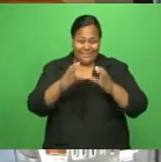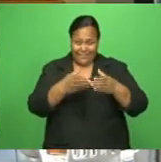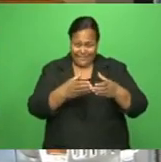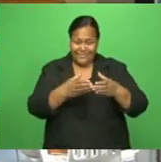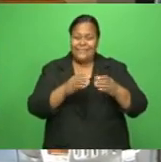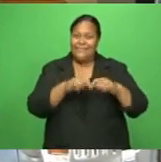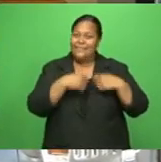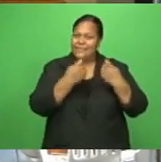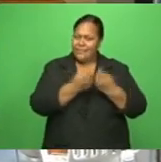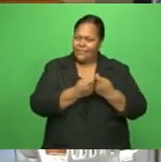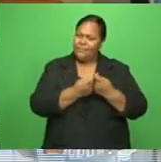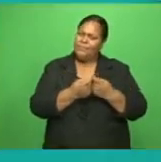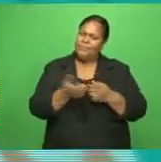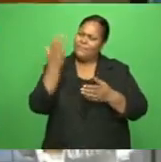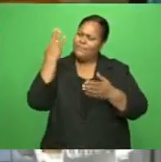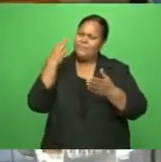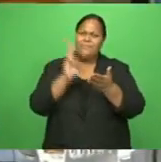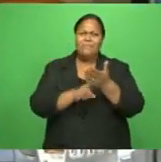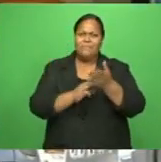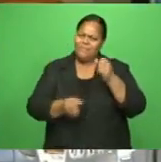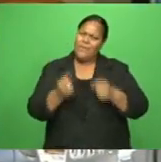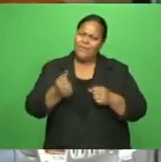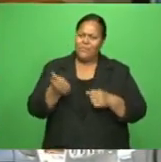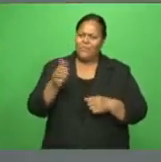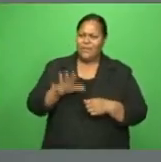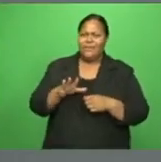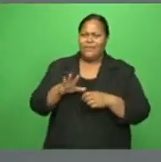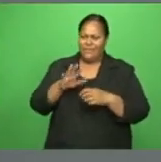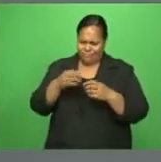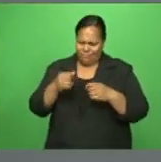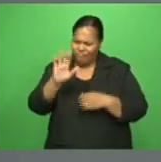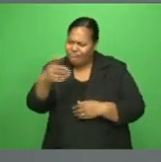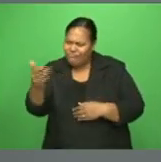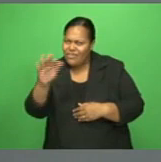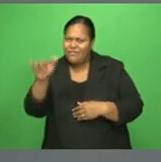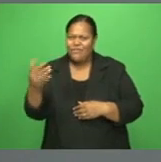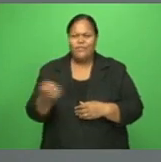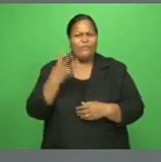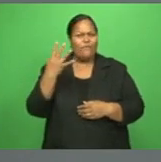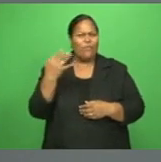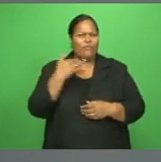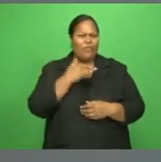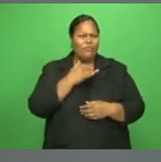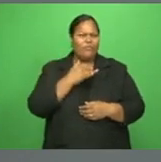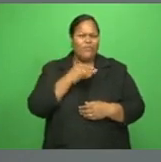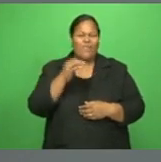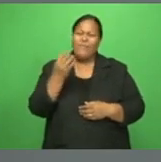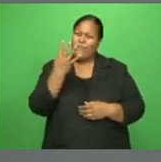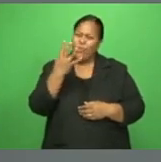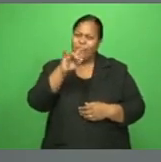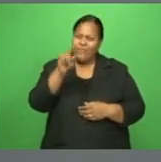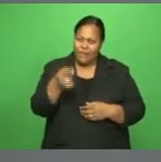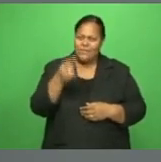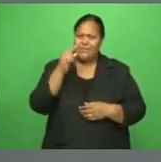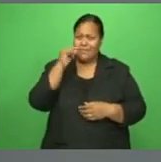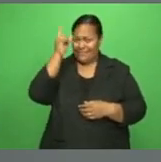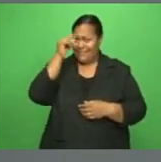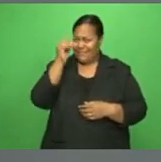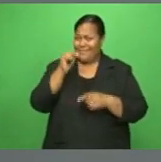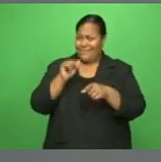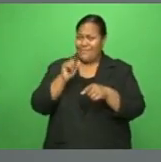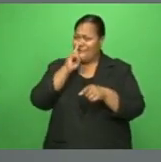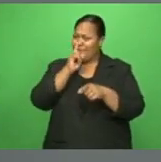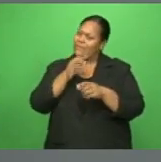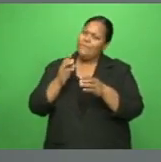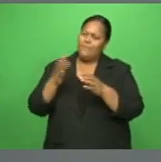have also learned from experiences in other countries. Almost 4,000 of our citizens who have passed through these facilities in